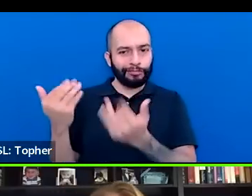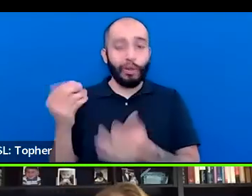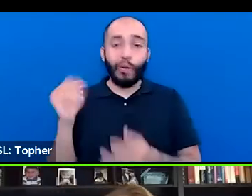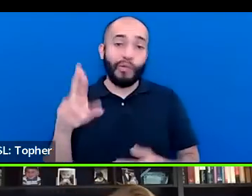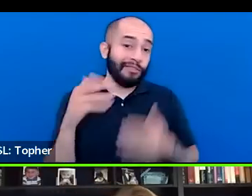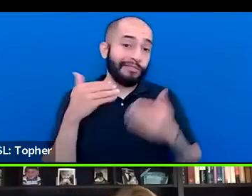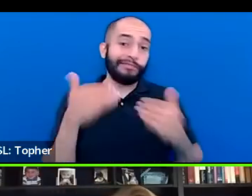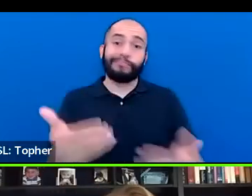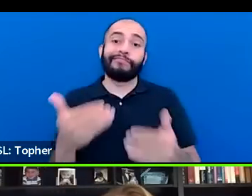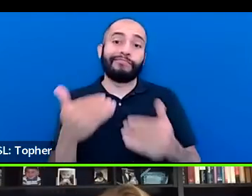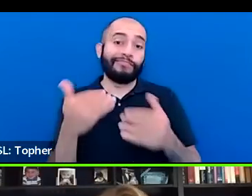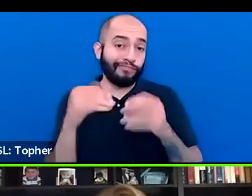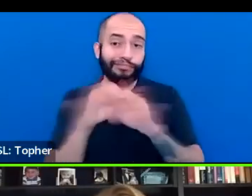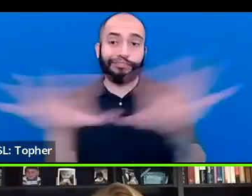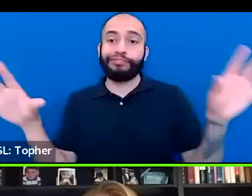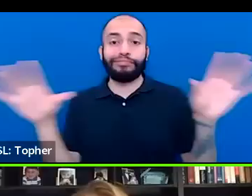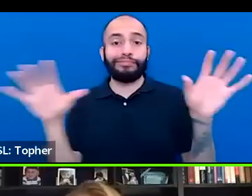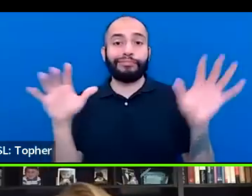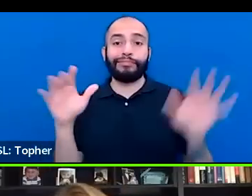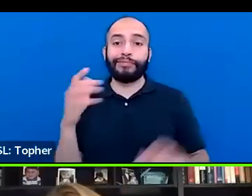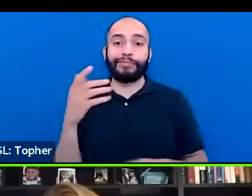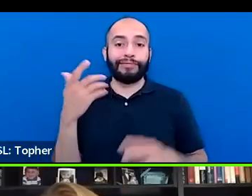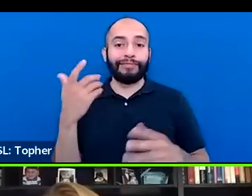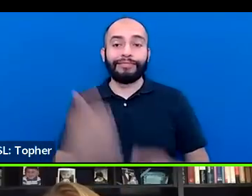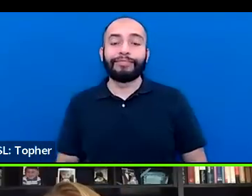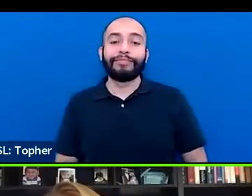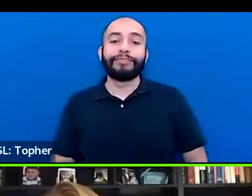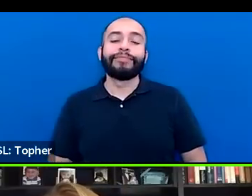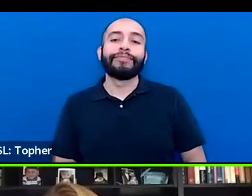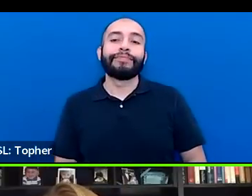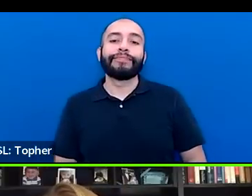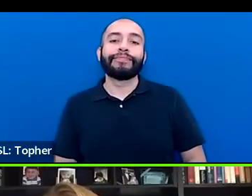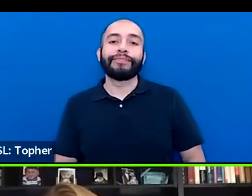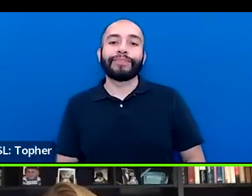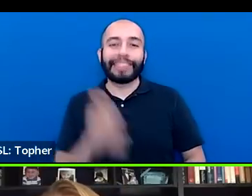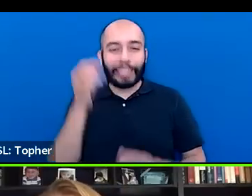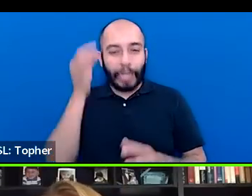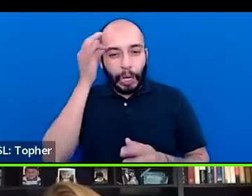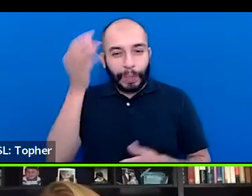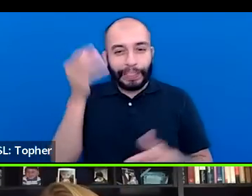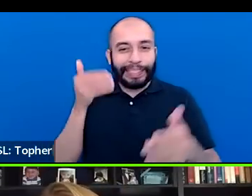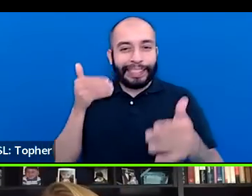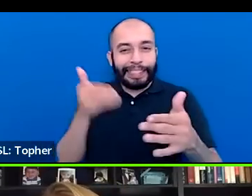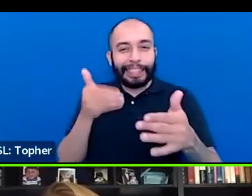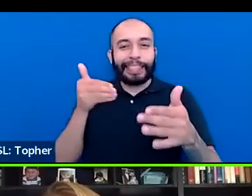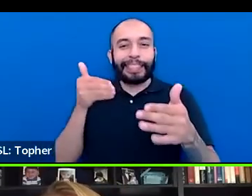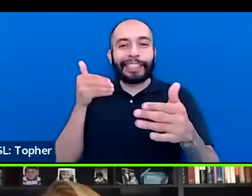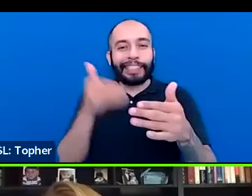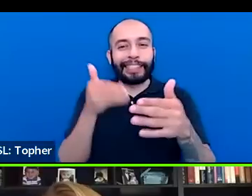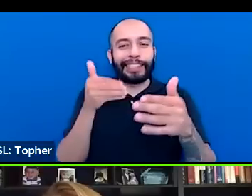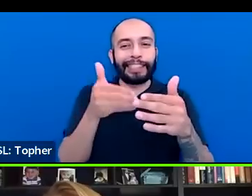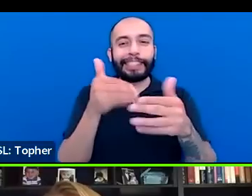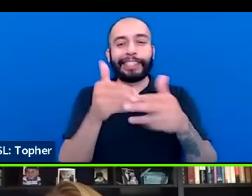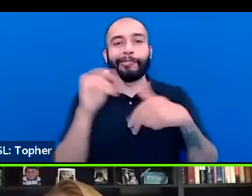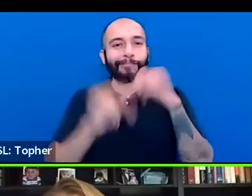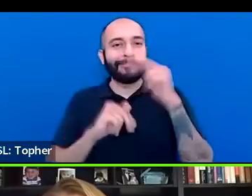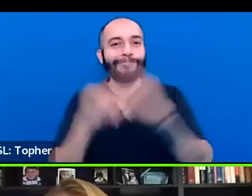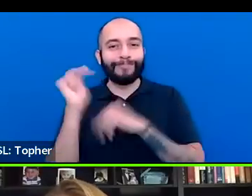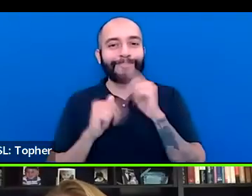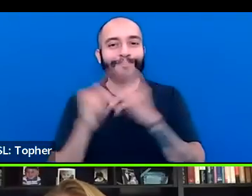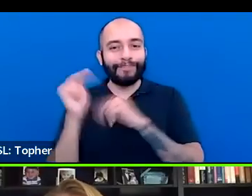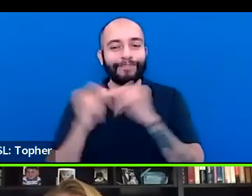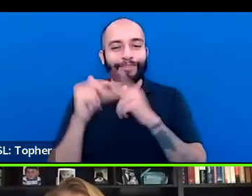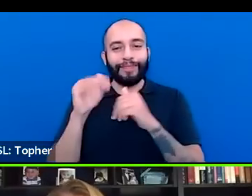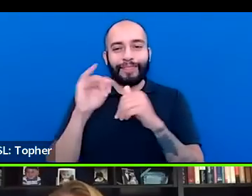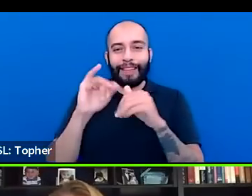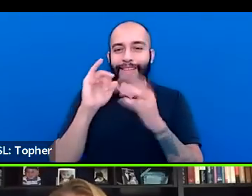to building that kind of worker power. We're this close to building that kind of power with the corporations that we can negotiate